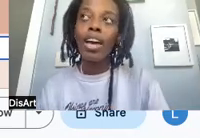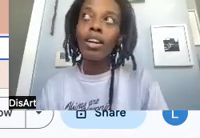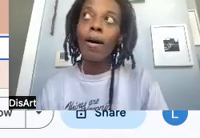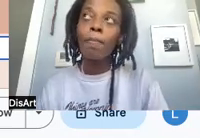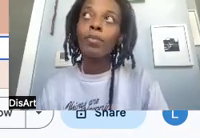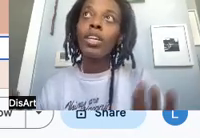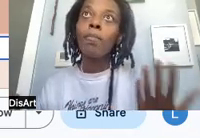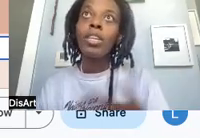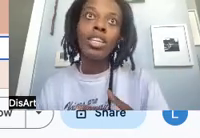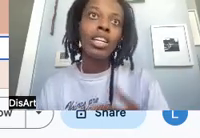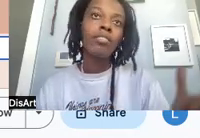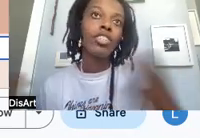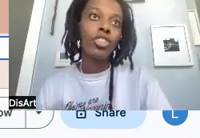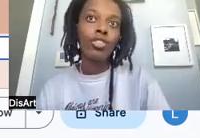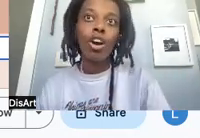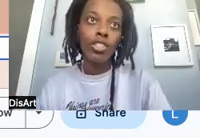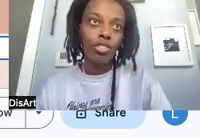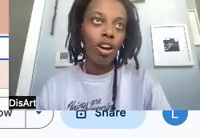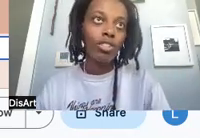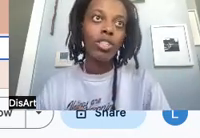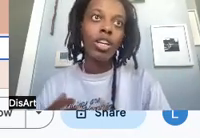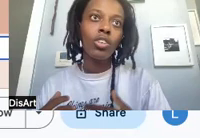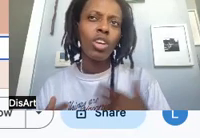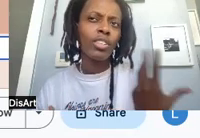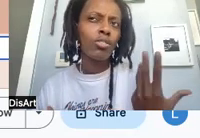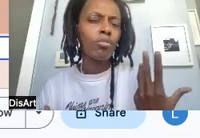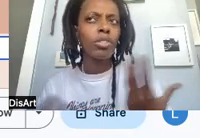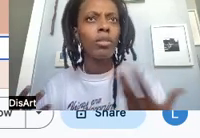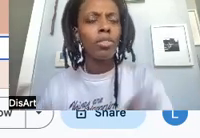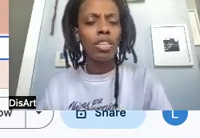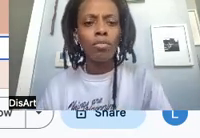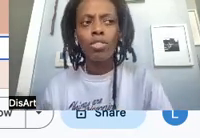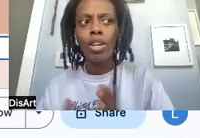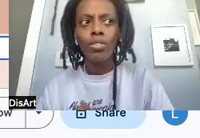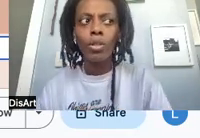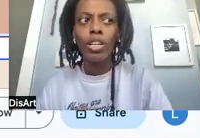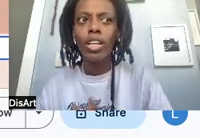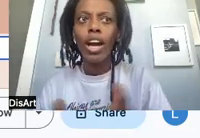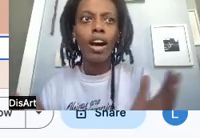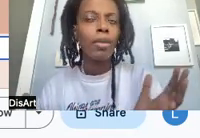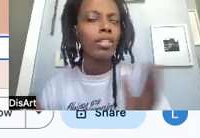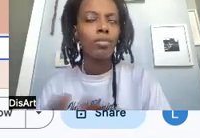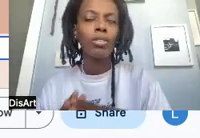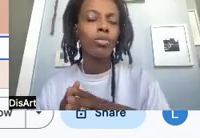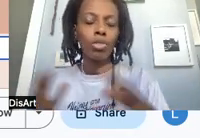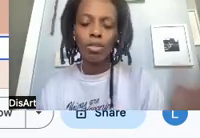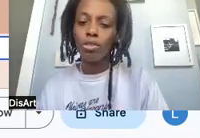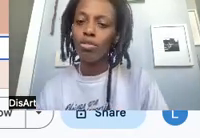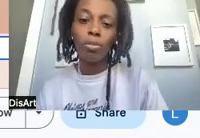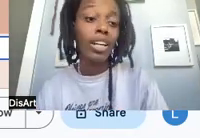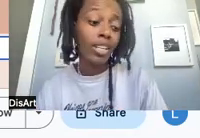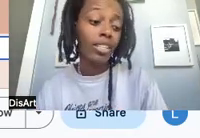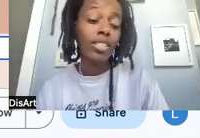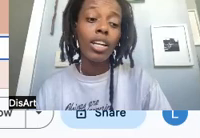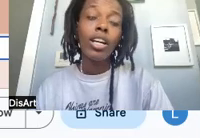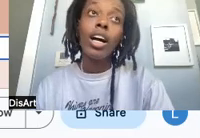we've had many kind of internal artist talks, trying to build up themes around the work. And it's been a really